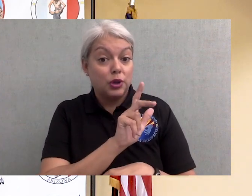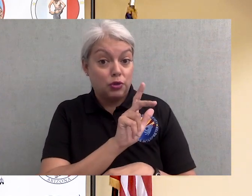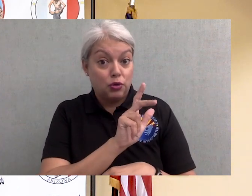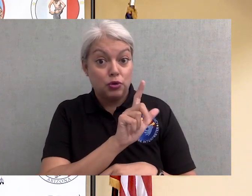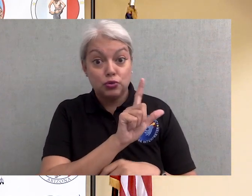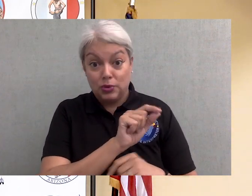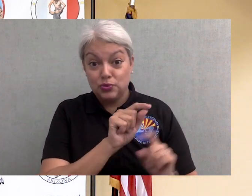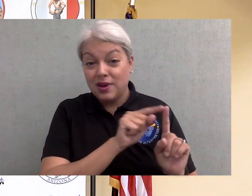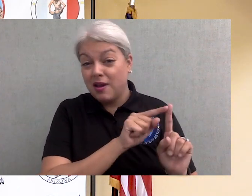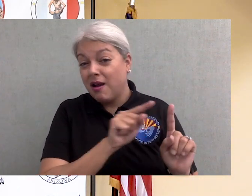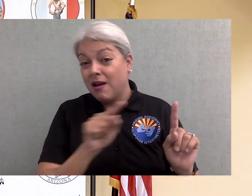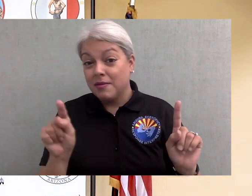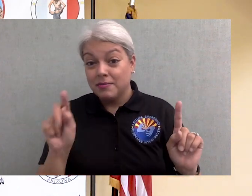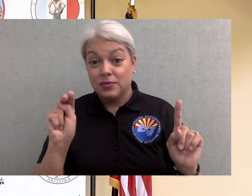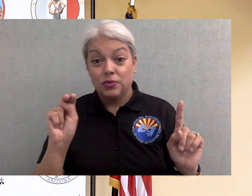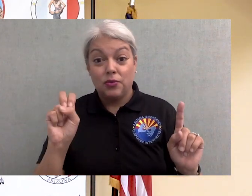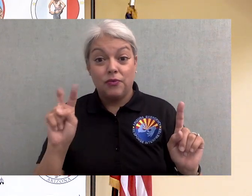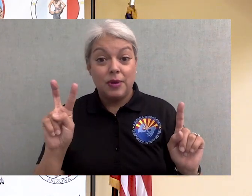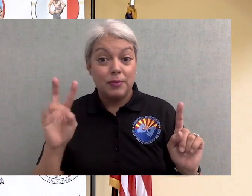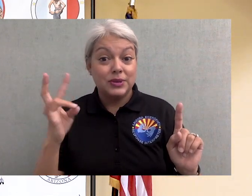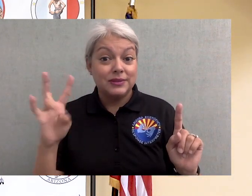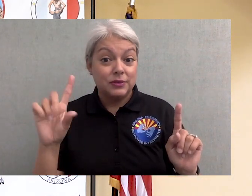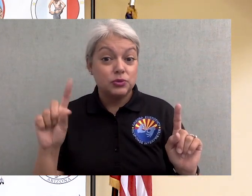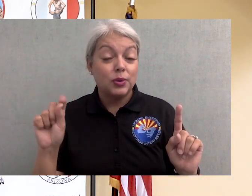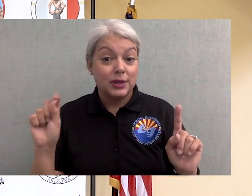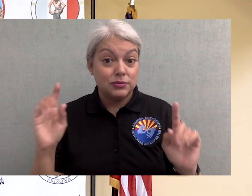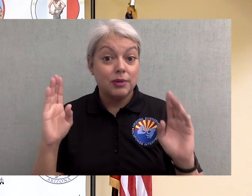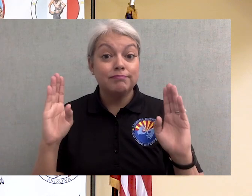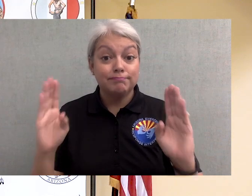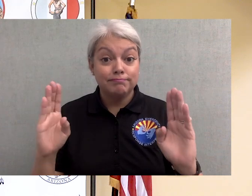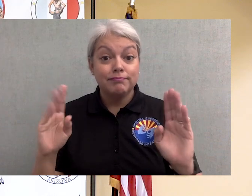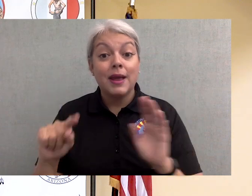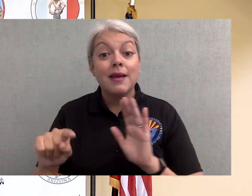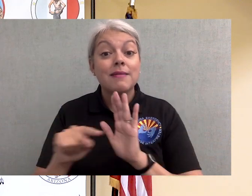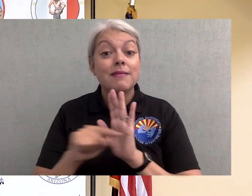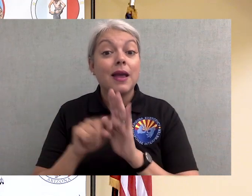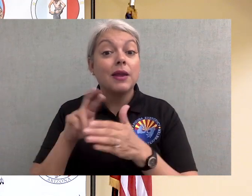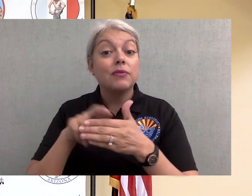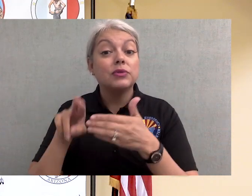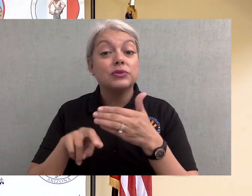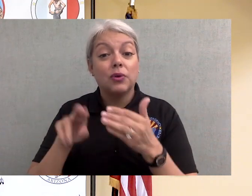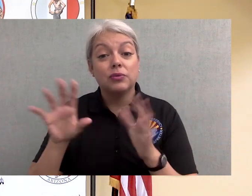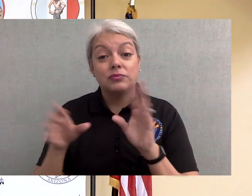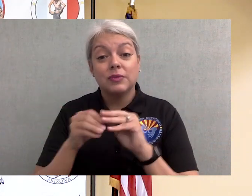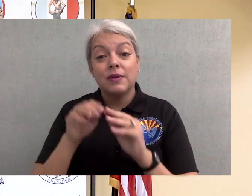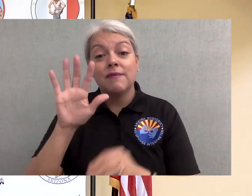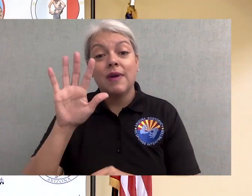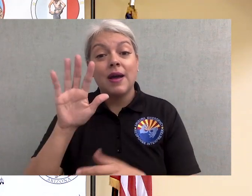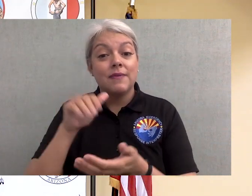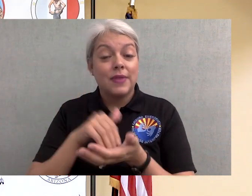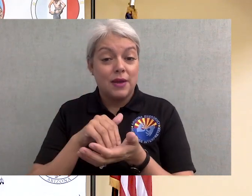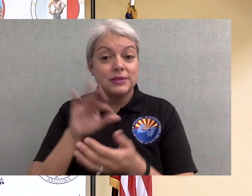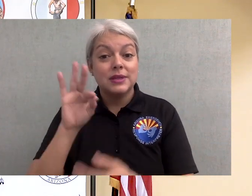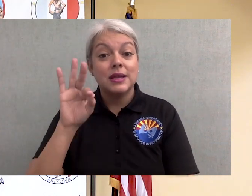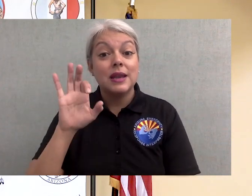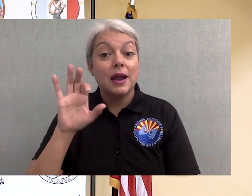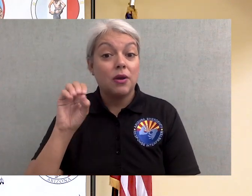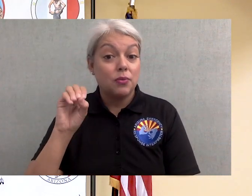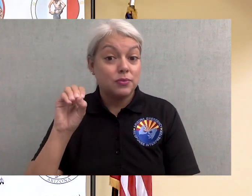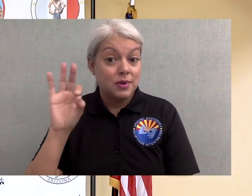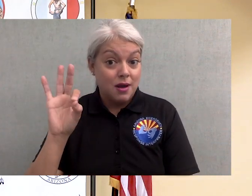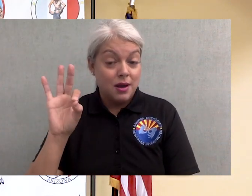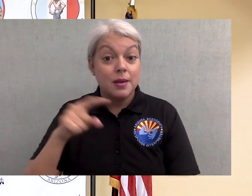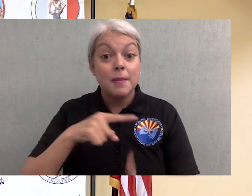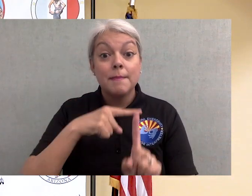17th, 2020, negative results is 5,909. Positive results is